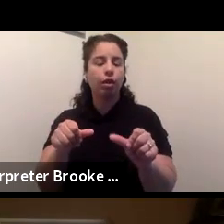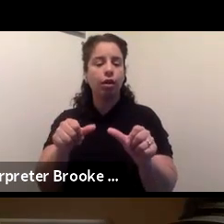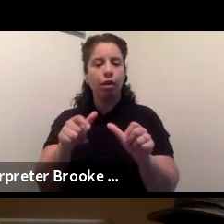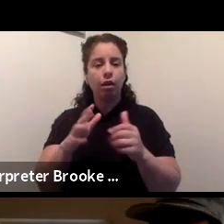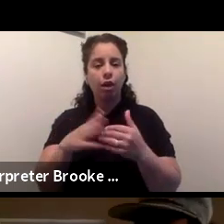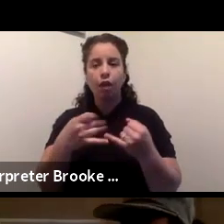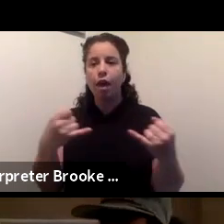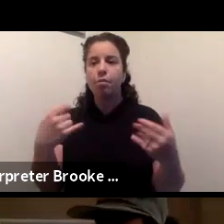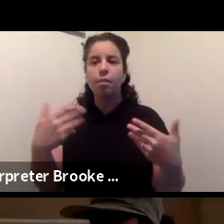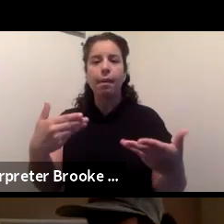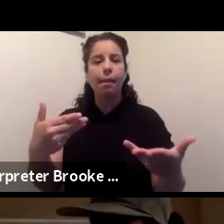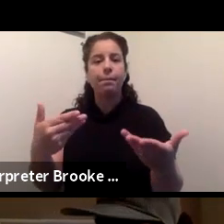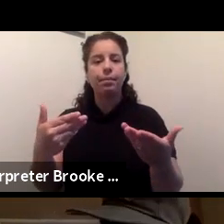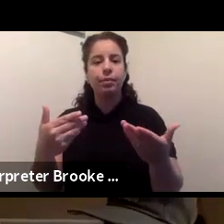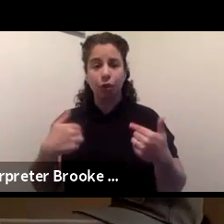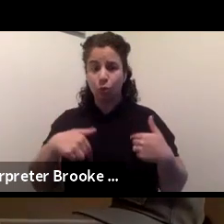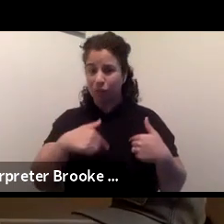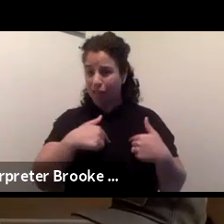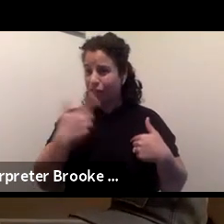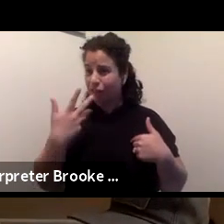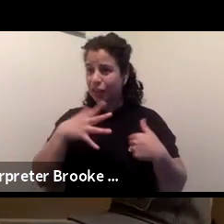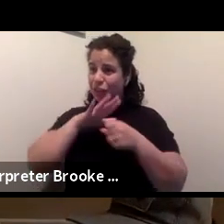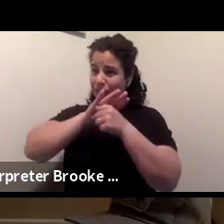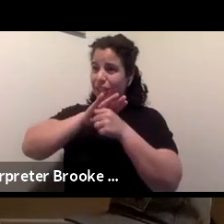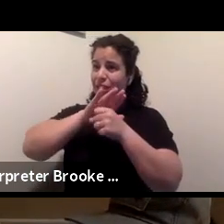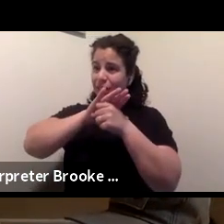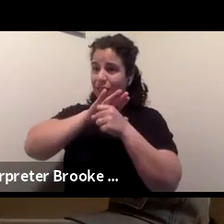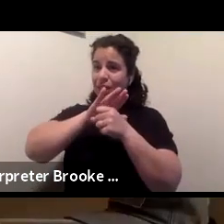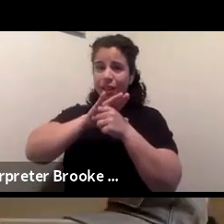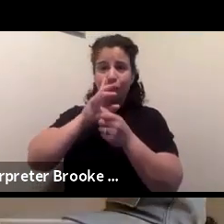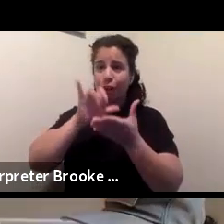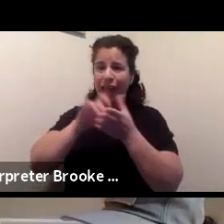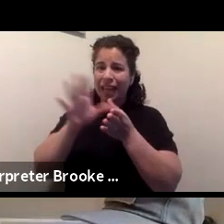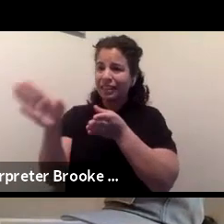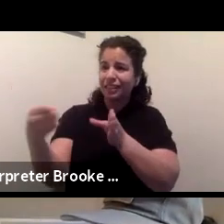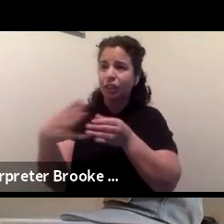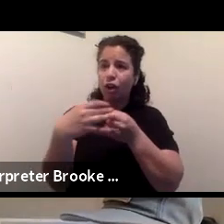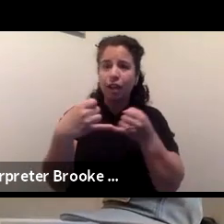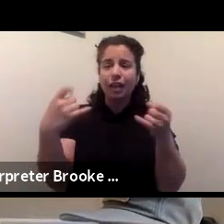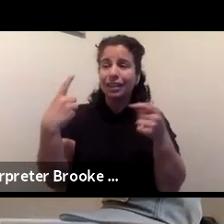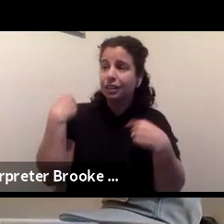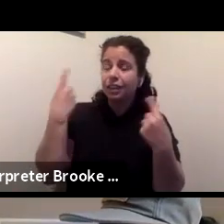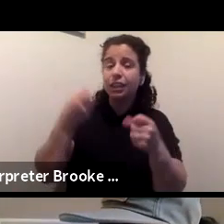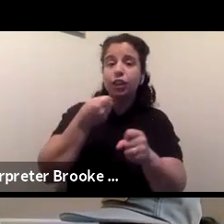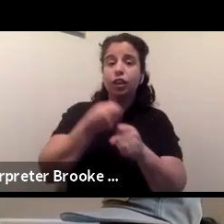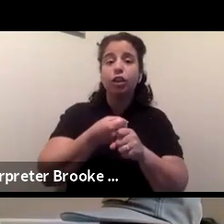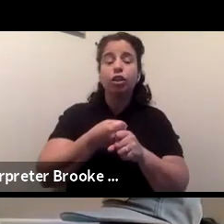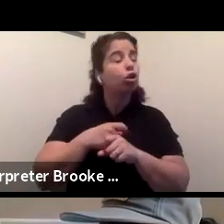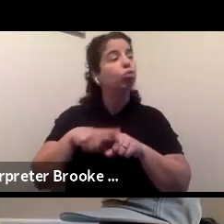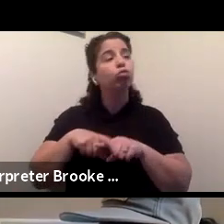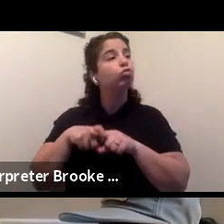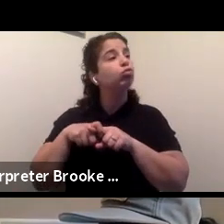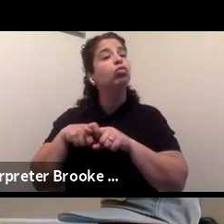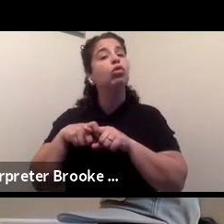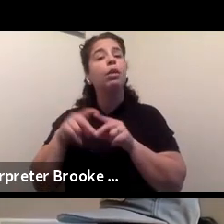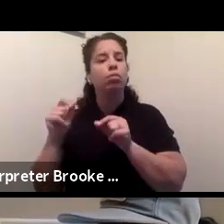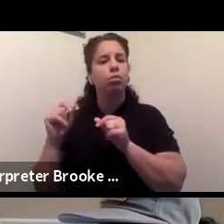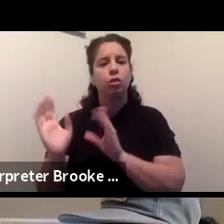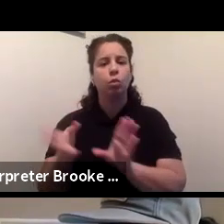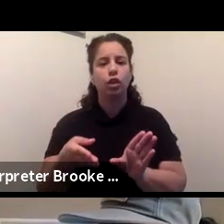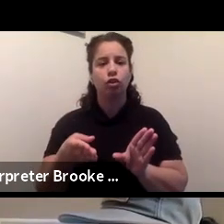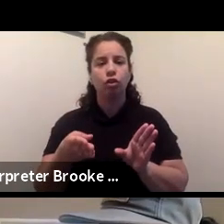even as we have been advocating for these conditions for years. So the ways in which abled community